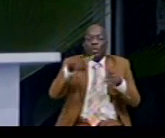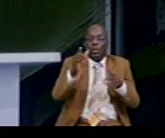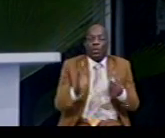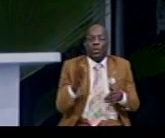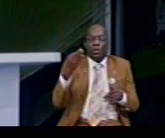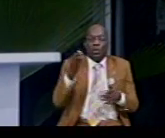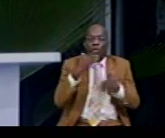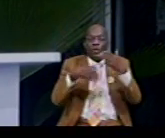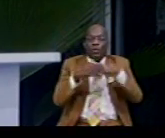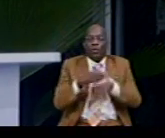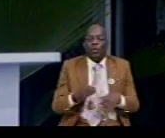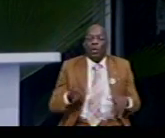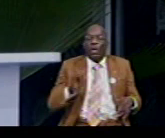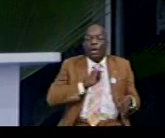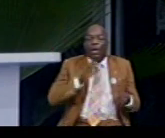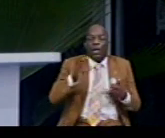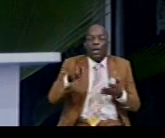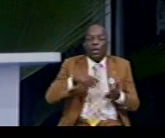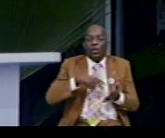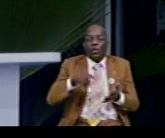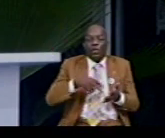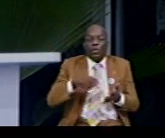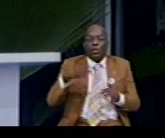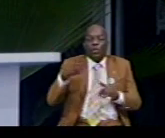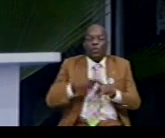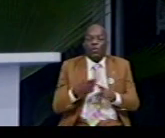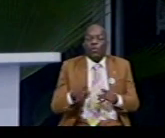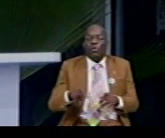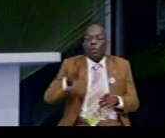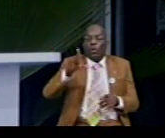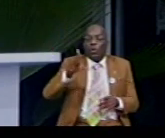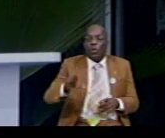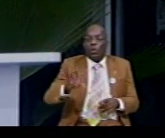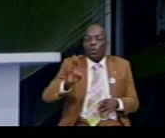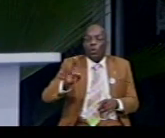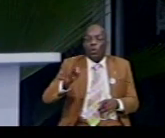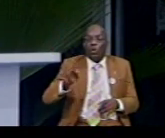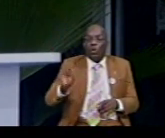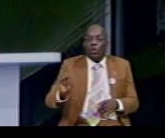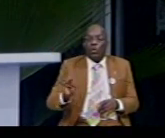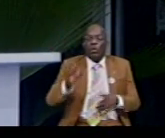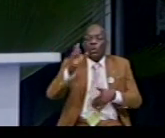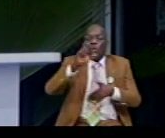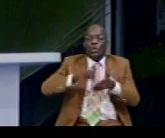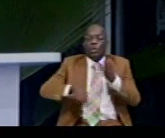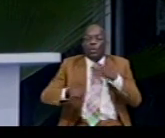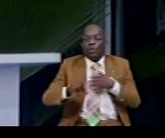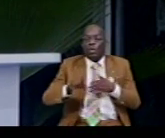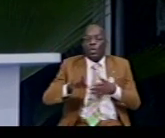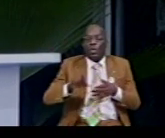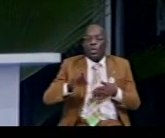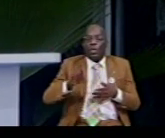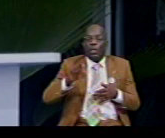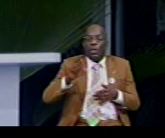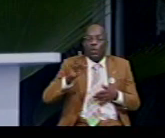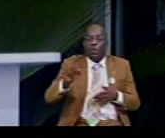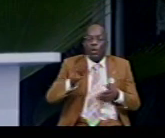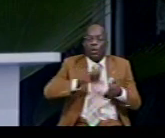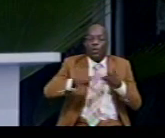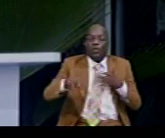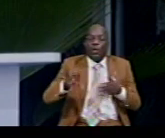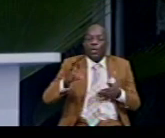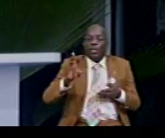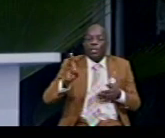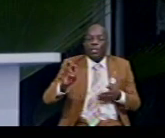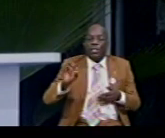the Holy Bible, Luke chapter 1, and in verse 68, blessed be the Lord God of